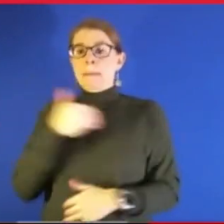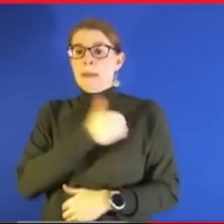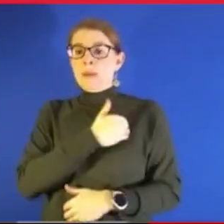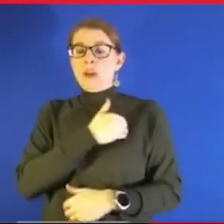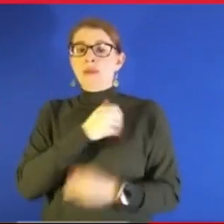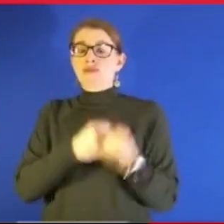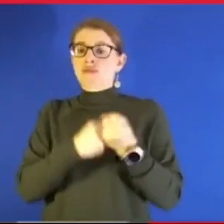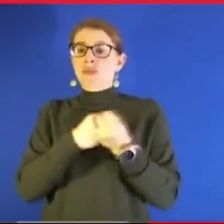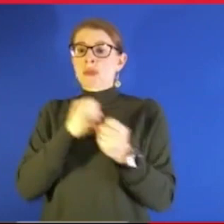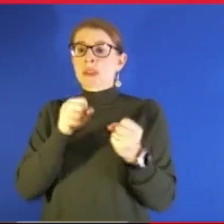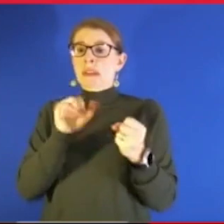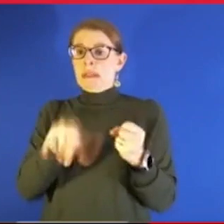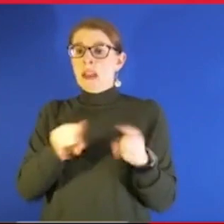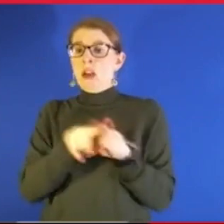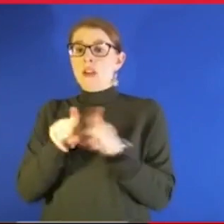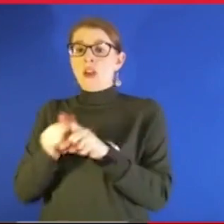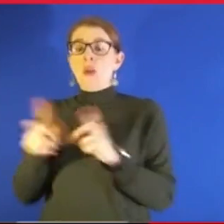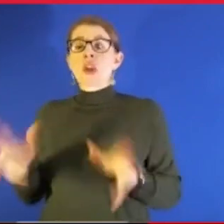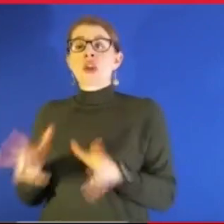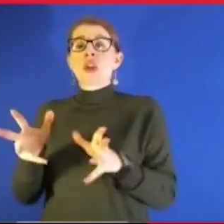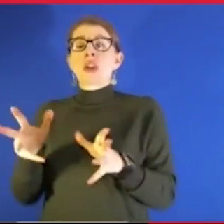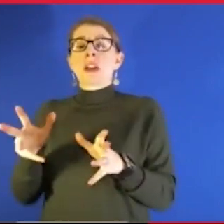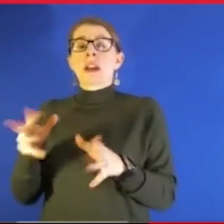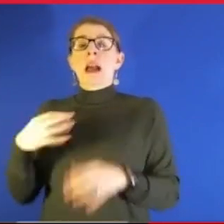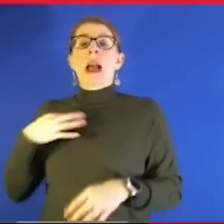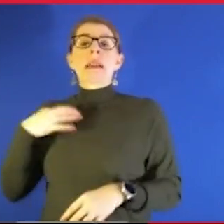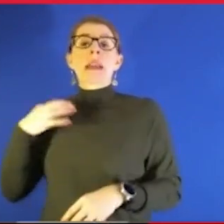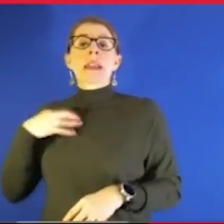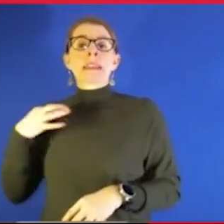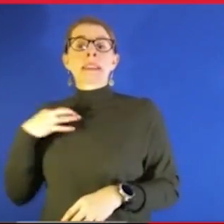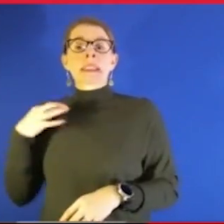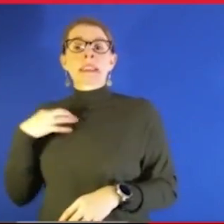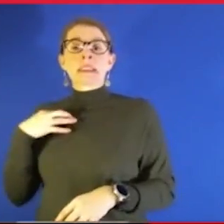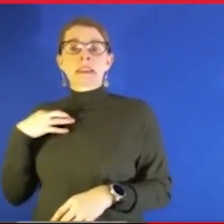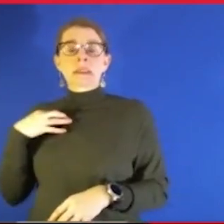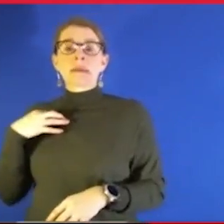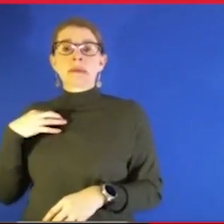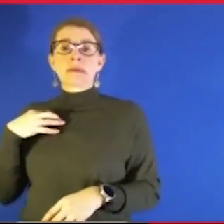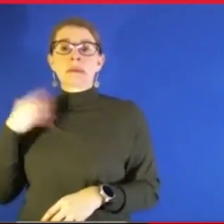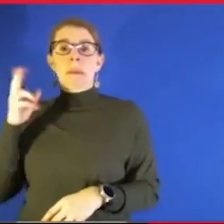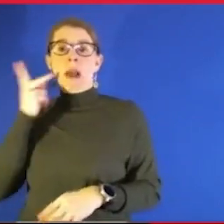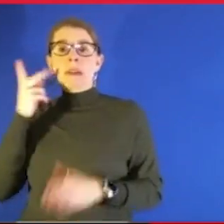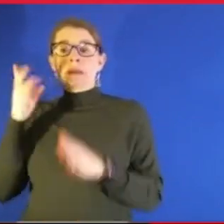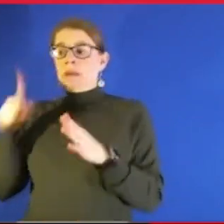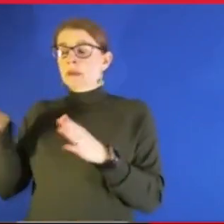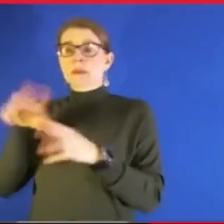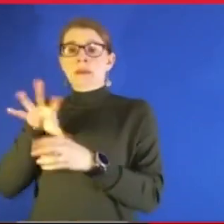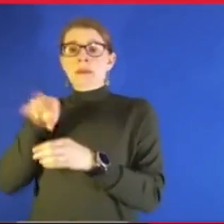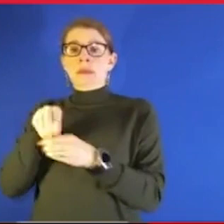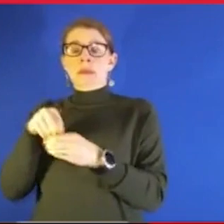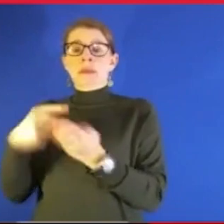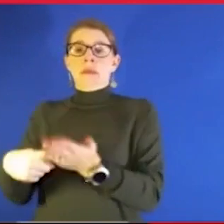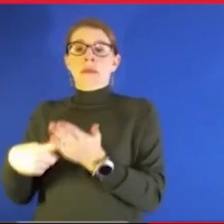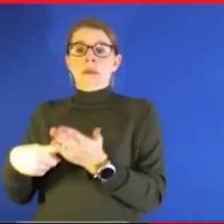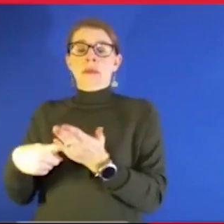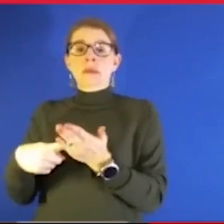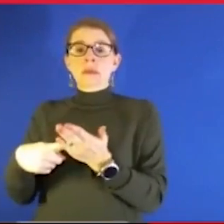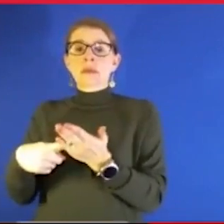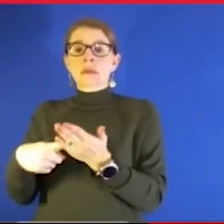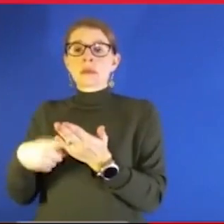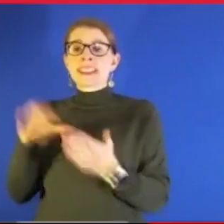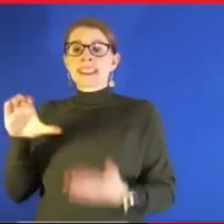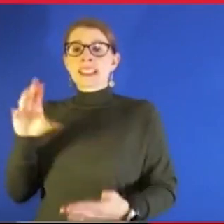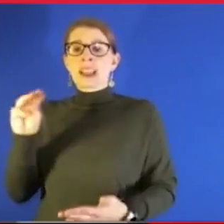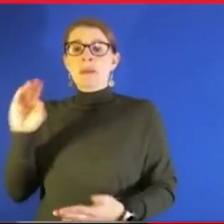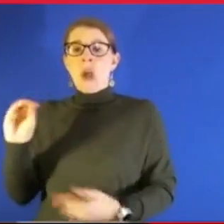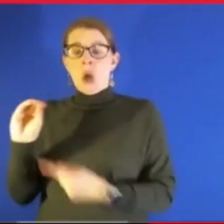we've also encouraged elected officials across the region to be a part of those conversations and presentations with the CMOs.